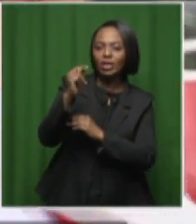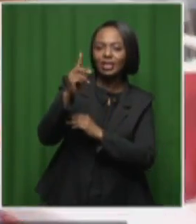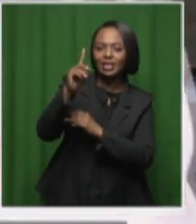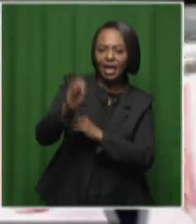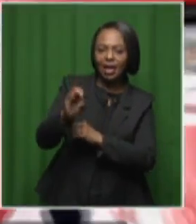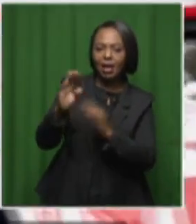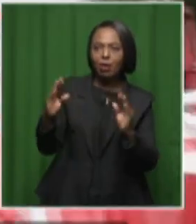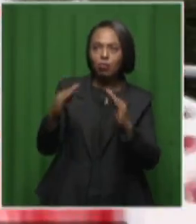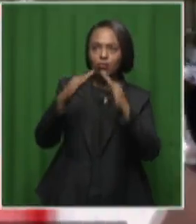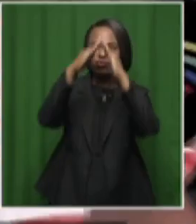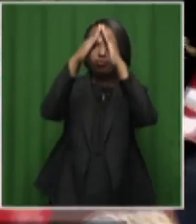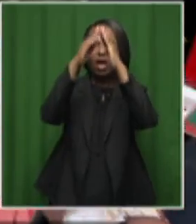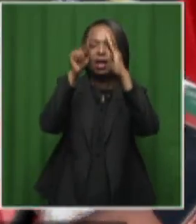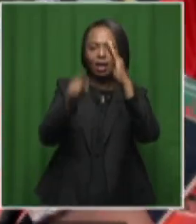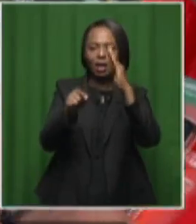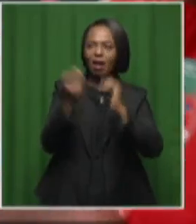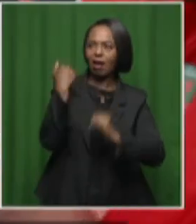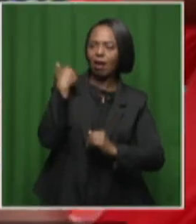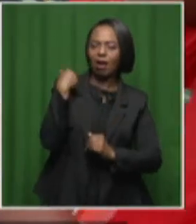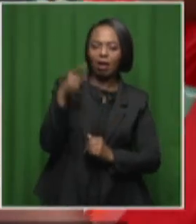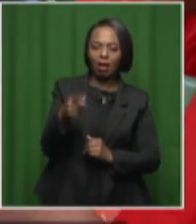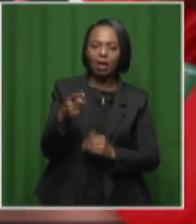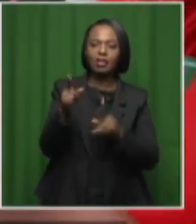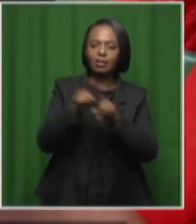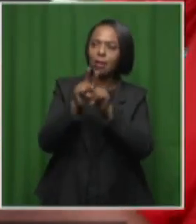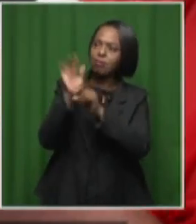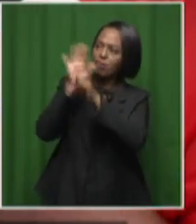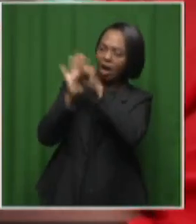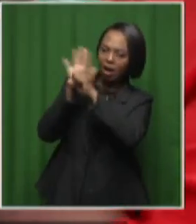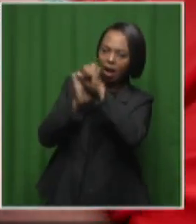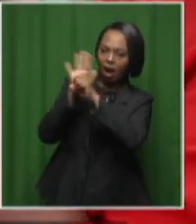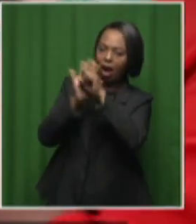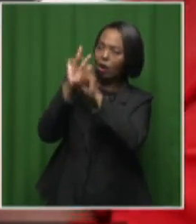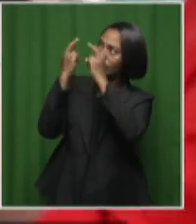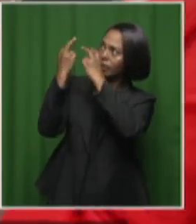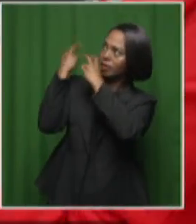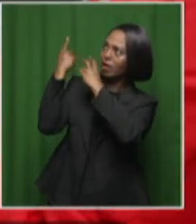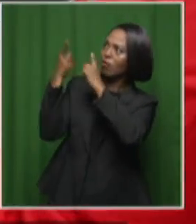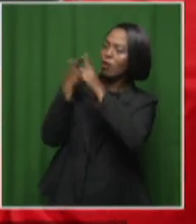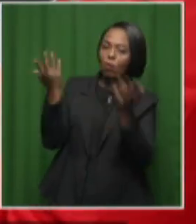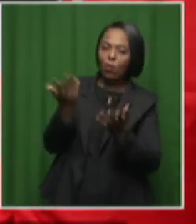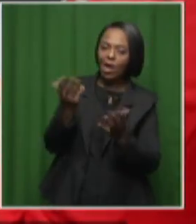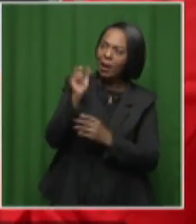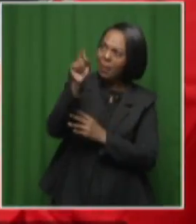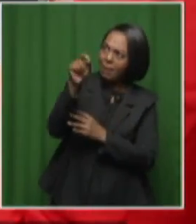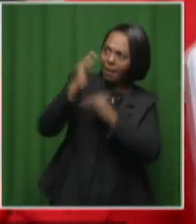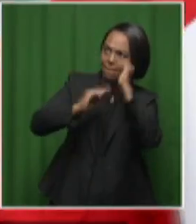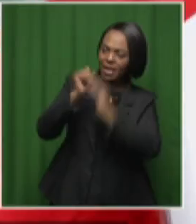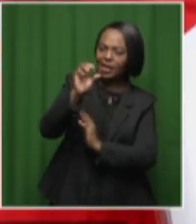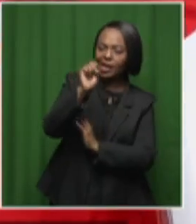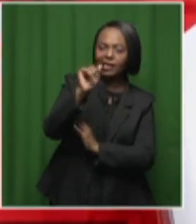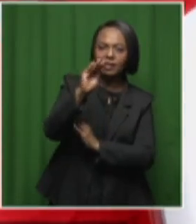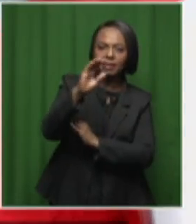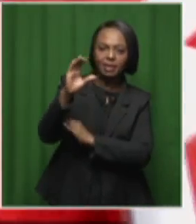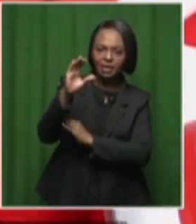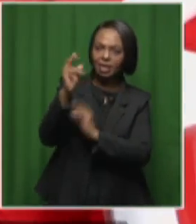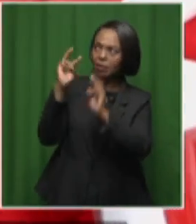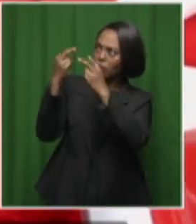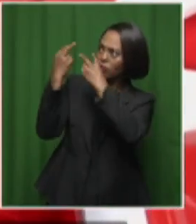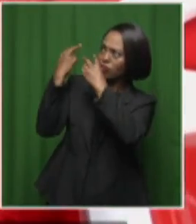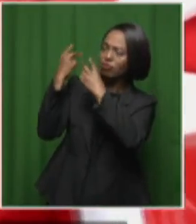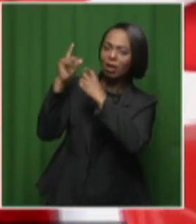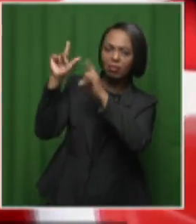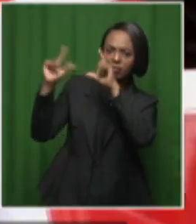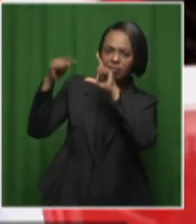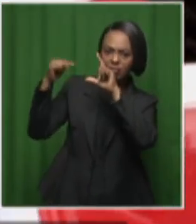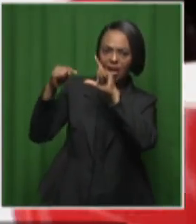further, right behind us in the background, that's where we come from, the SABC. You can almost, you can see